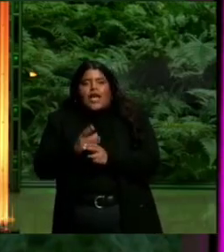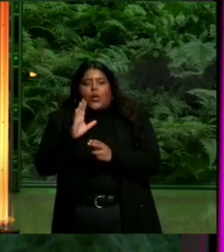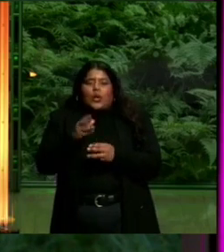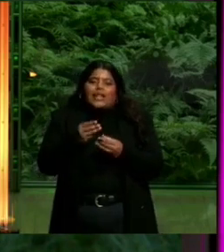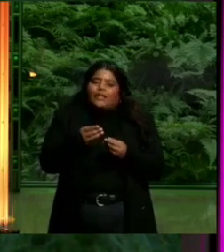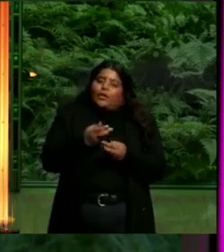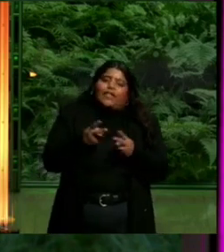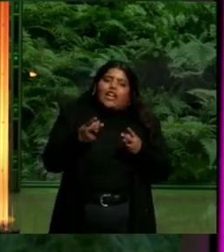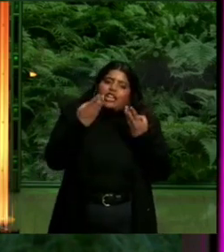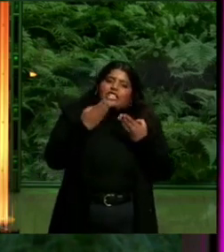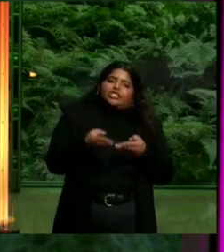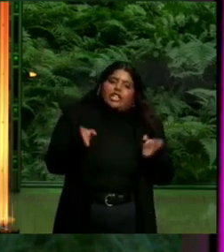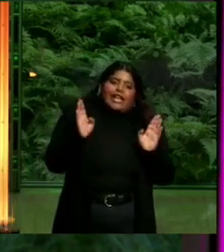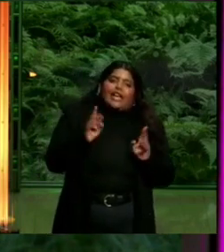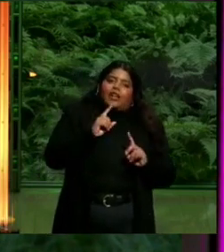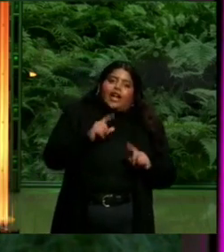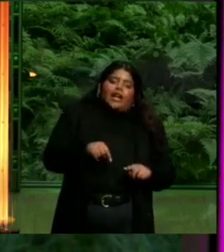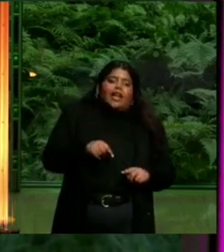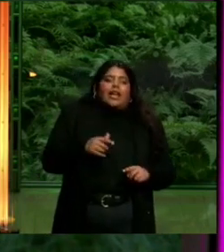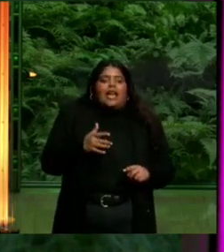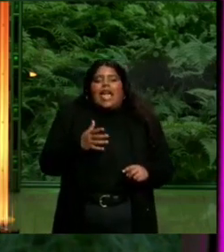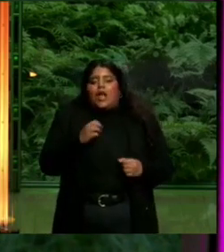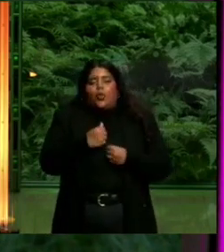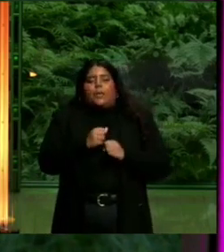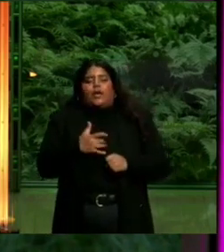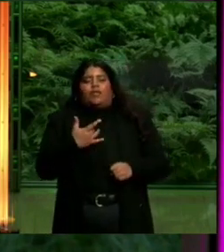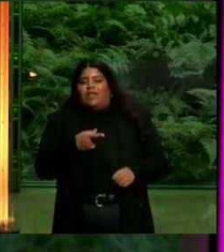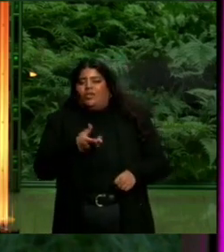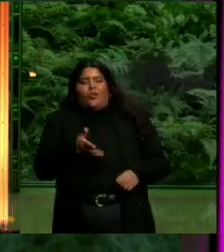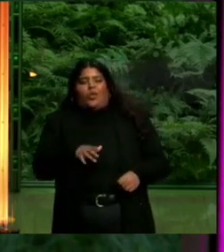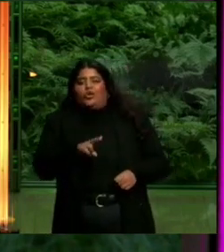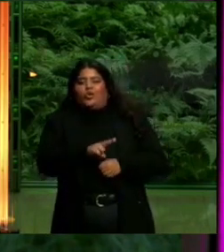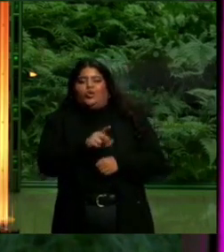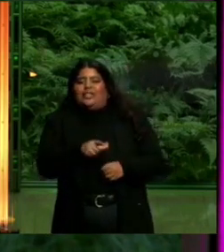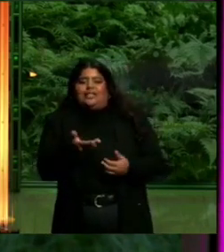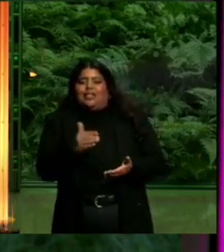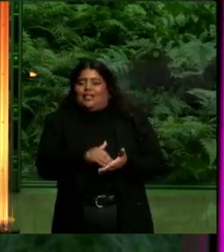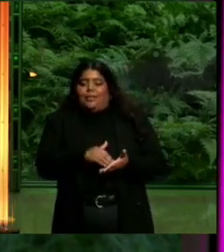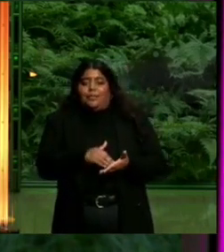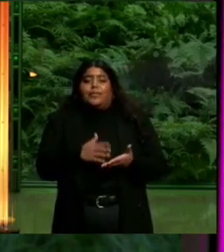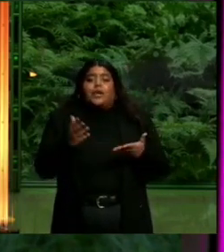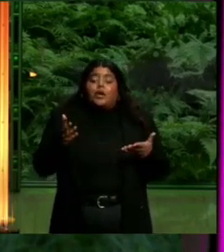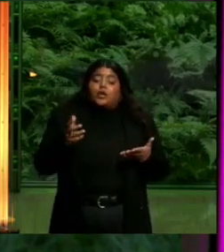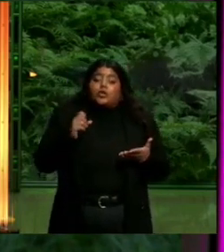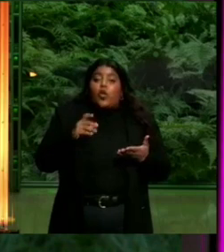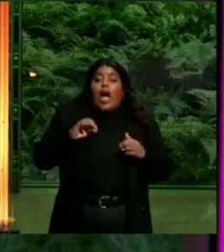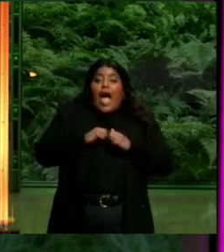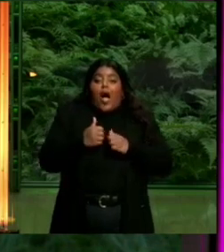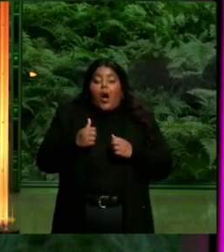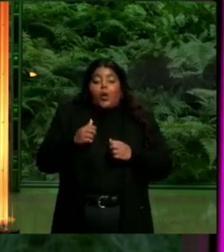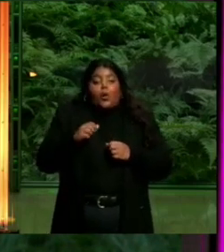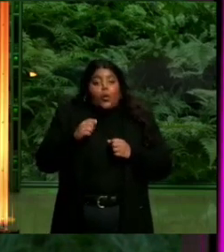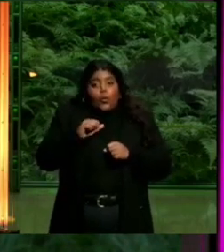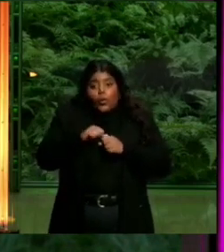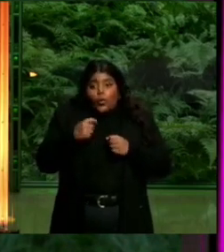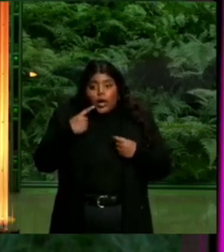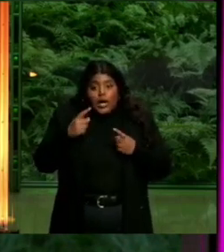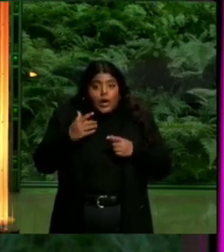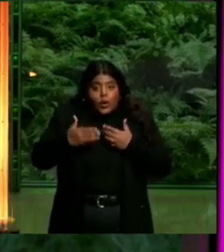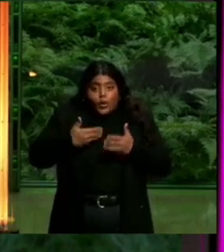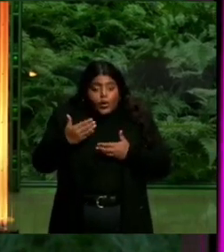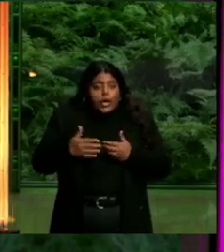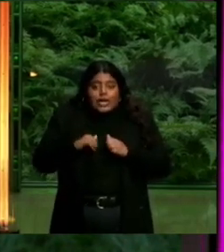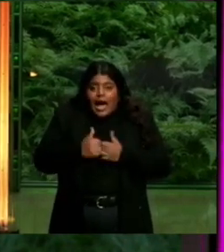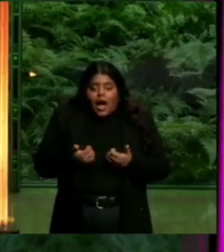want to use this tool ever again. Because the way it works is it's predicting the next best, at the core of it,